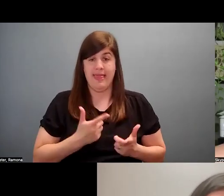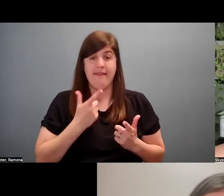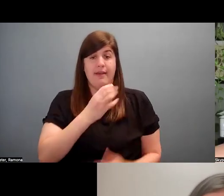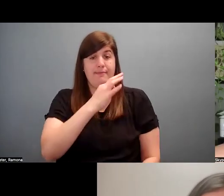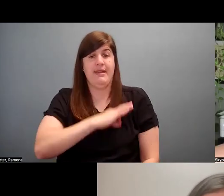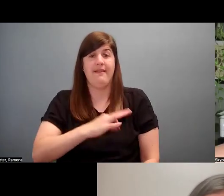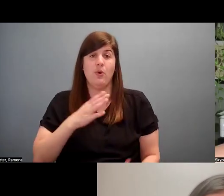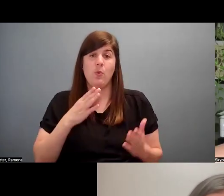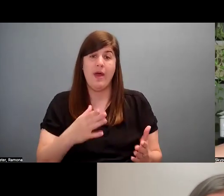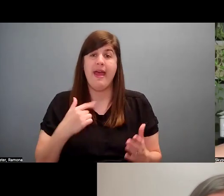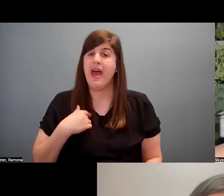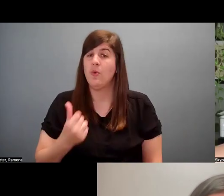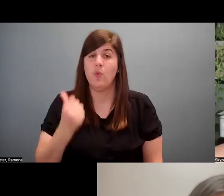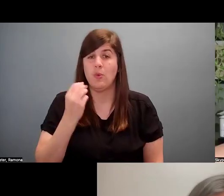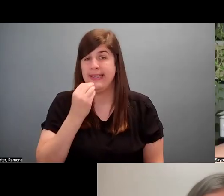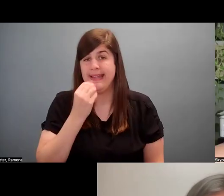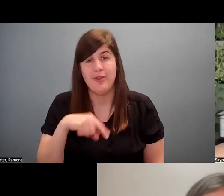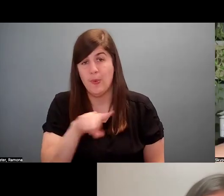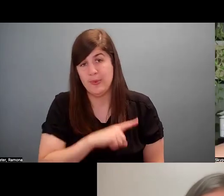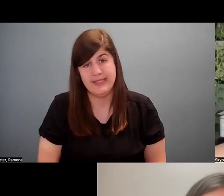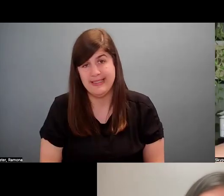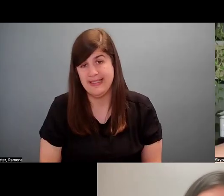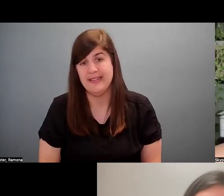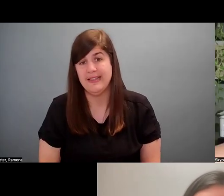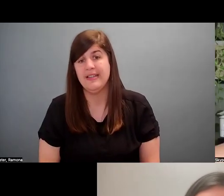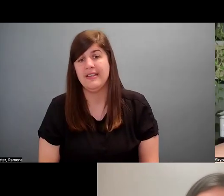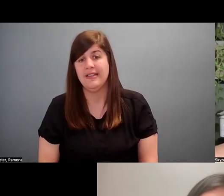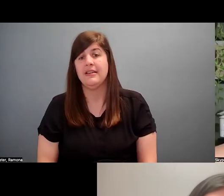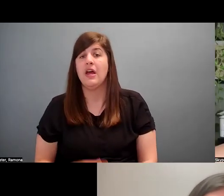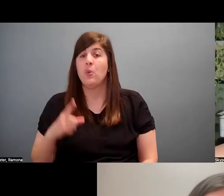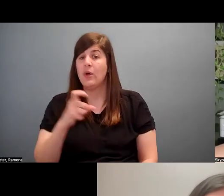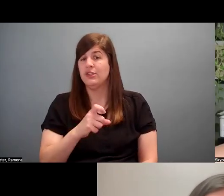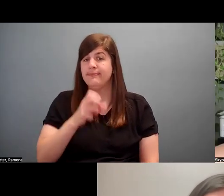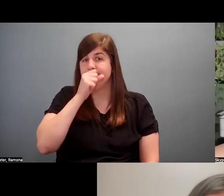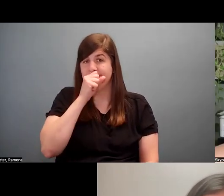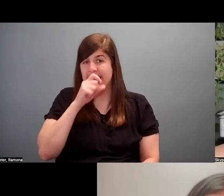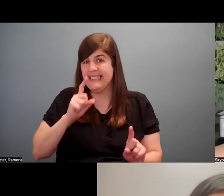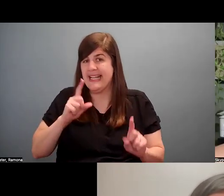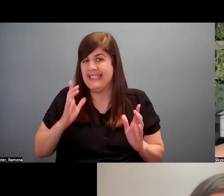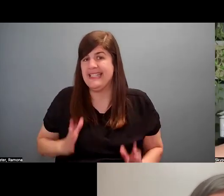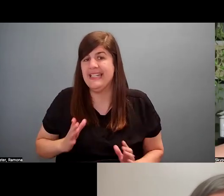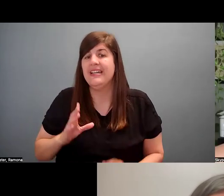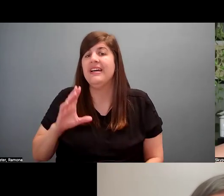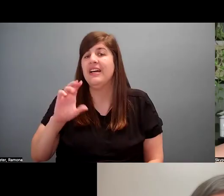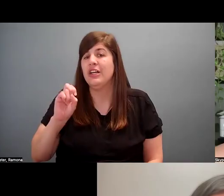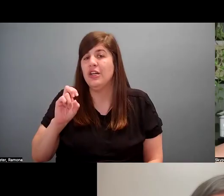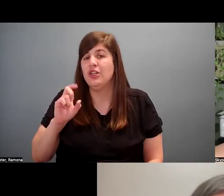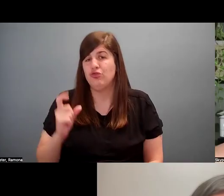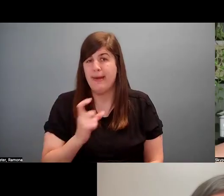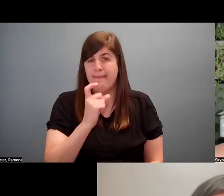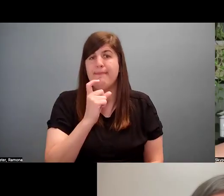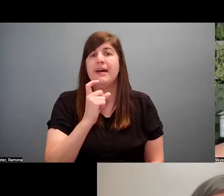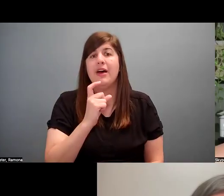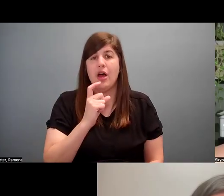way, and I will not eat them. Cool. Sounds good. We've got a question from an anonymous attendee. Shrimp are Ooh. bendy, but the robots are